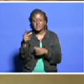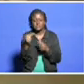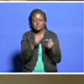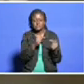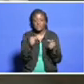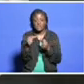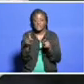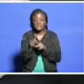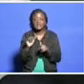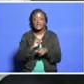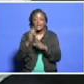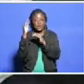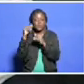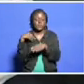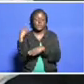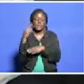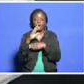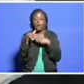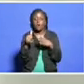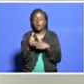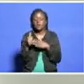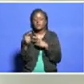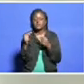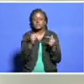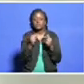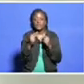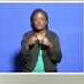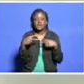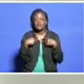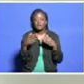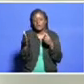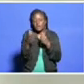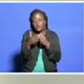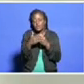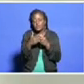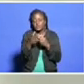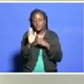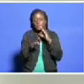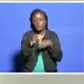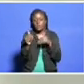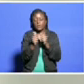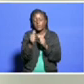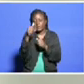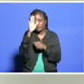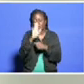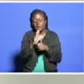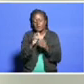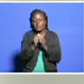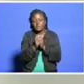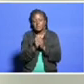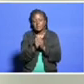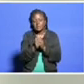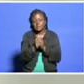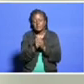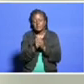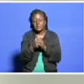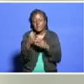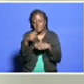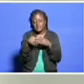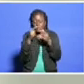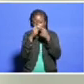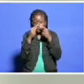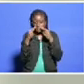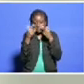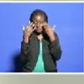are struggling, to have a closer walk with God. And so with grief, but also in joy,